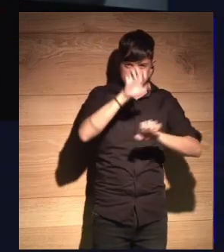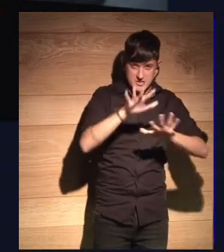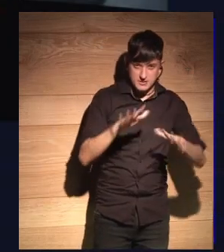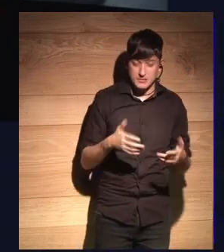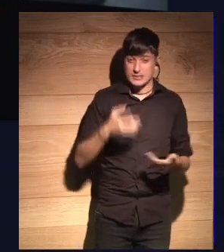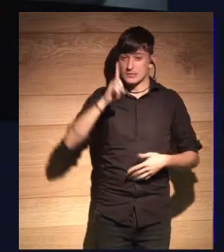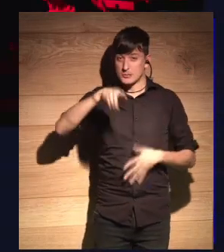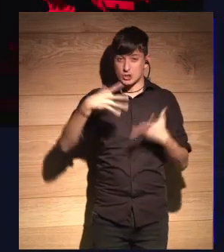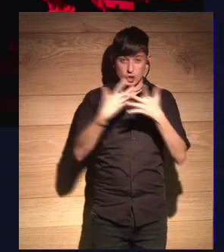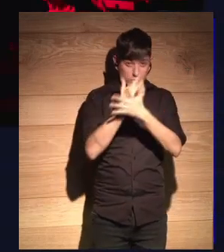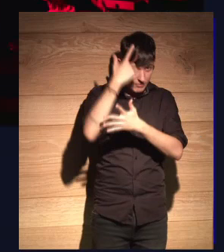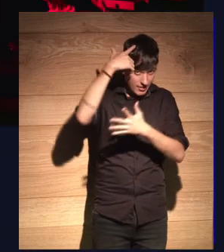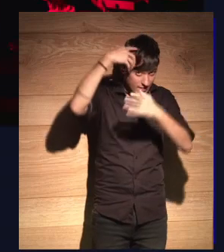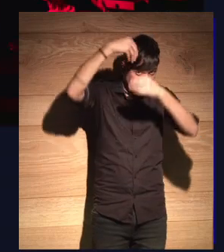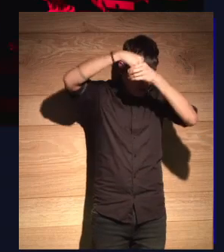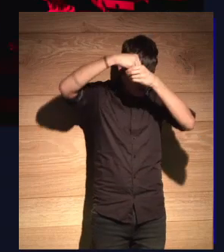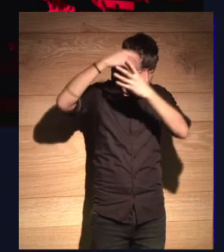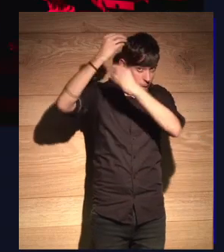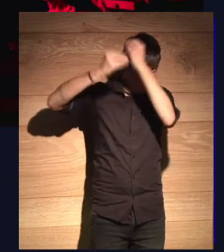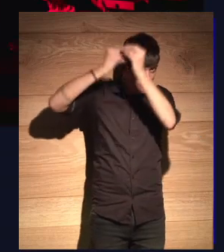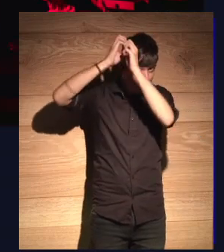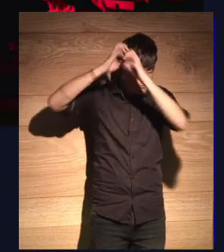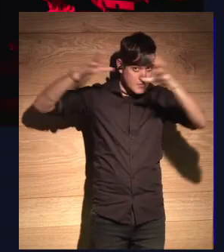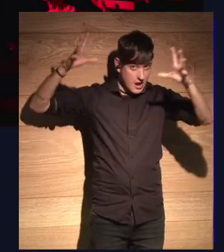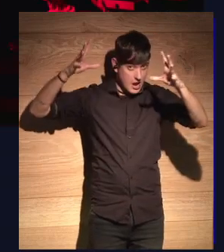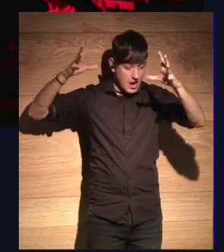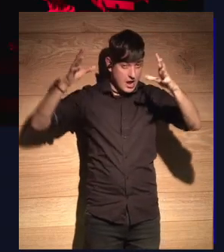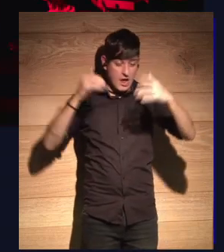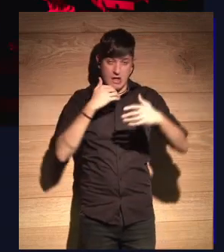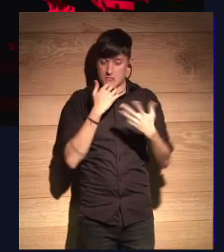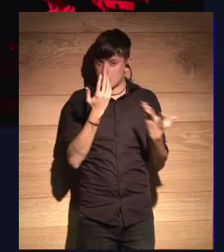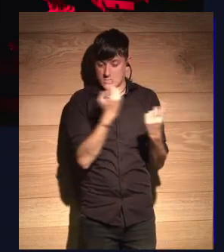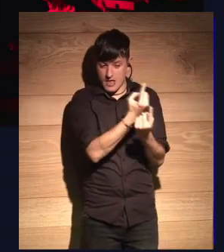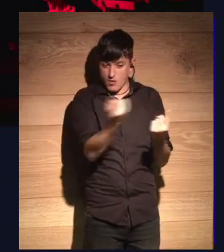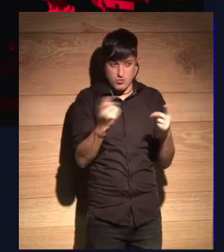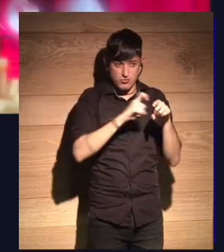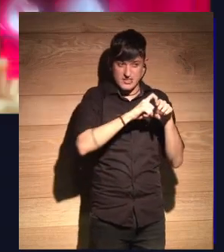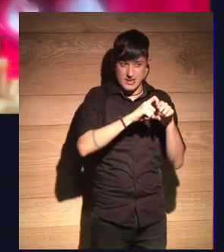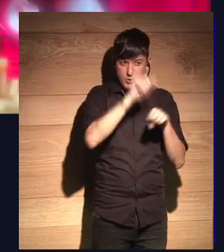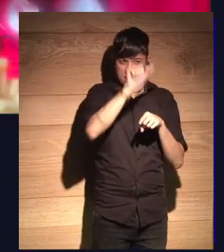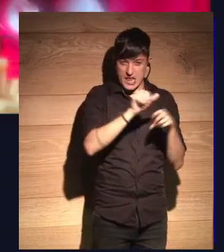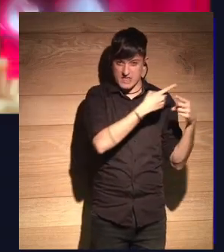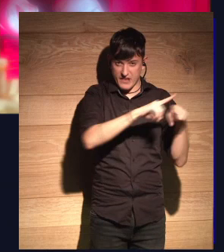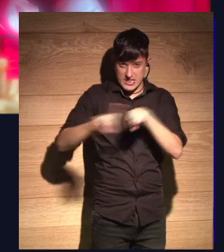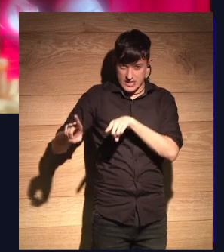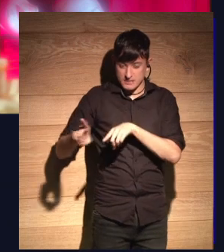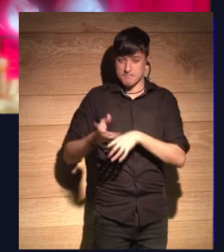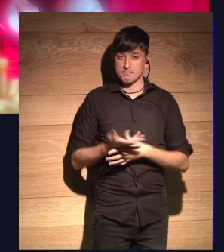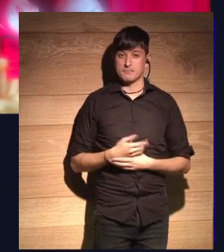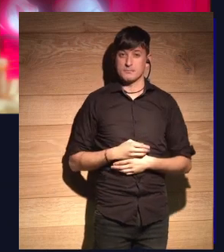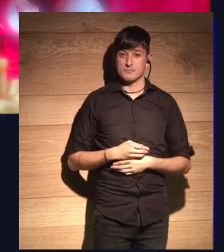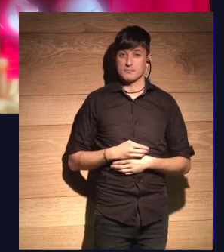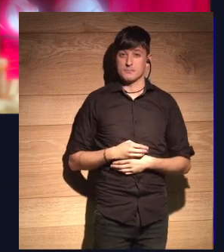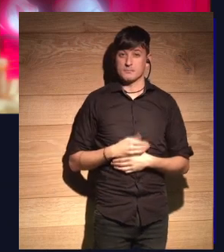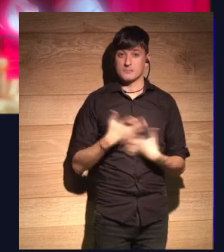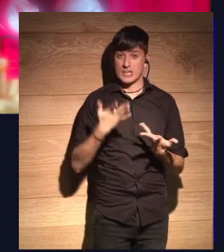his mind? Each genre was different. This is the Italian horror genre. There's her head in the